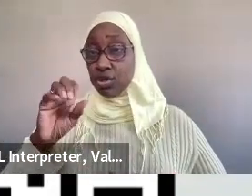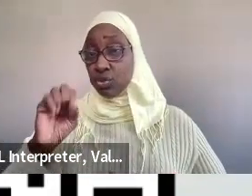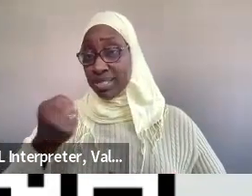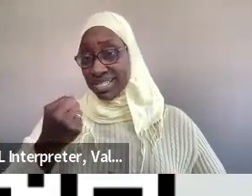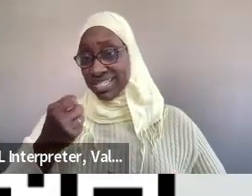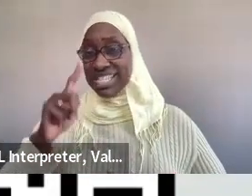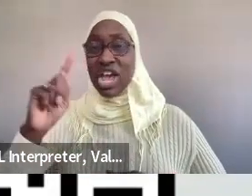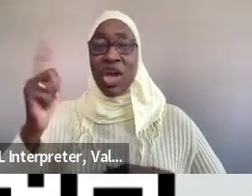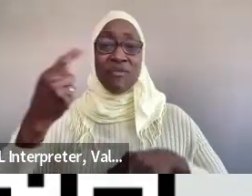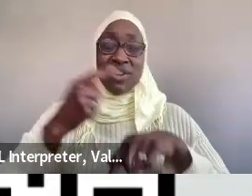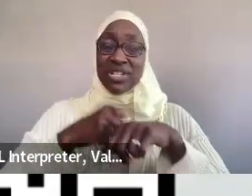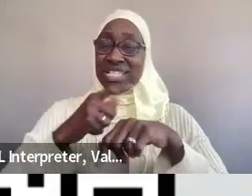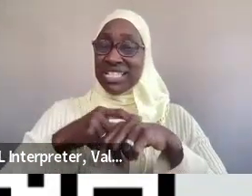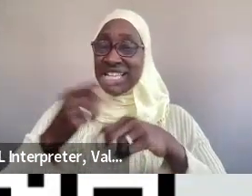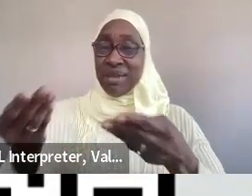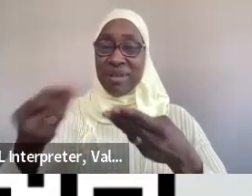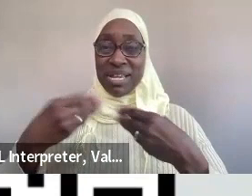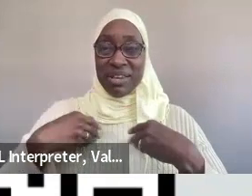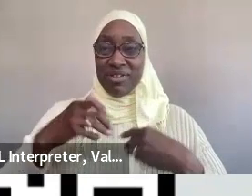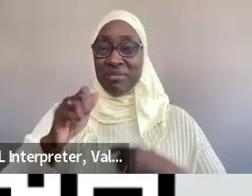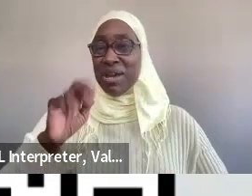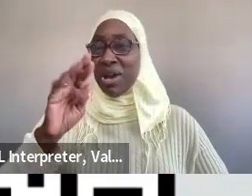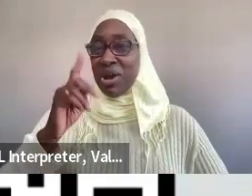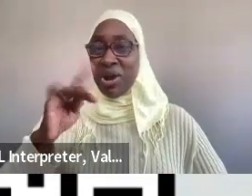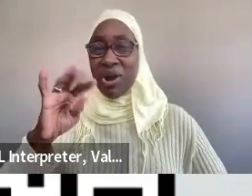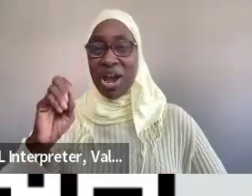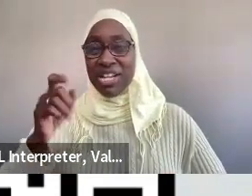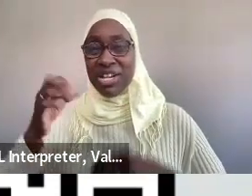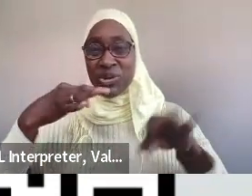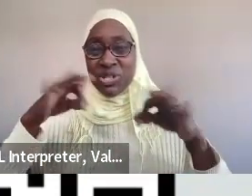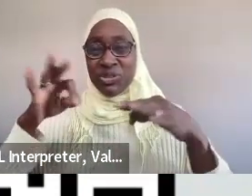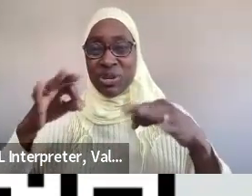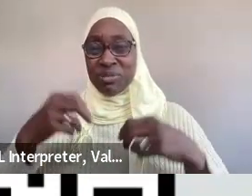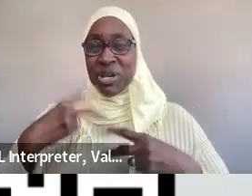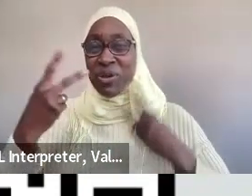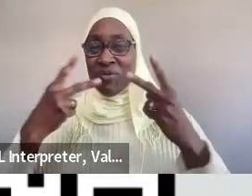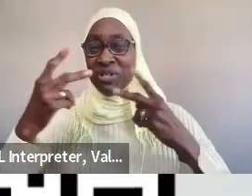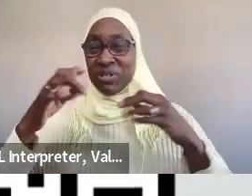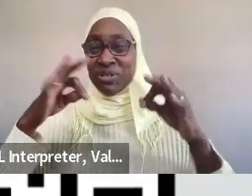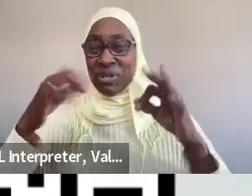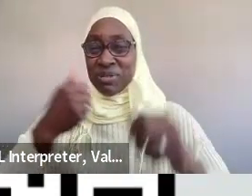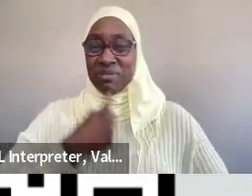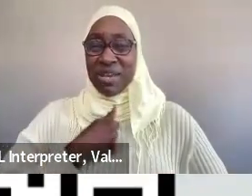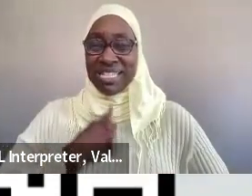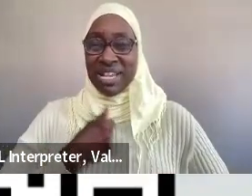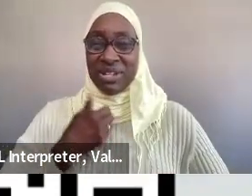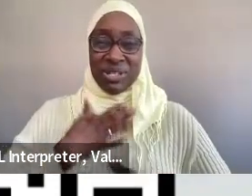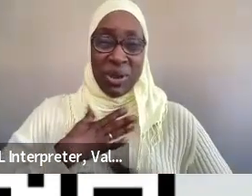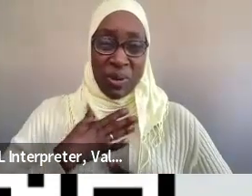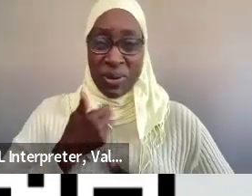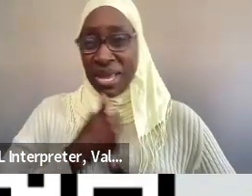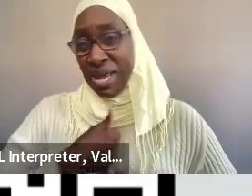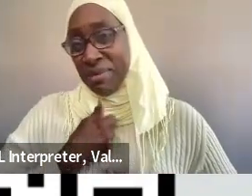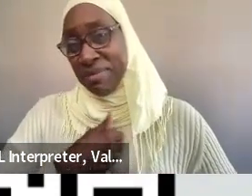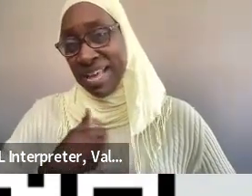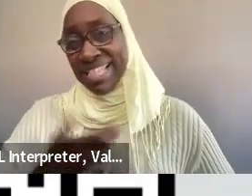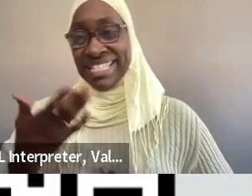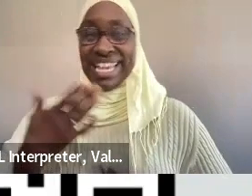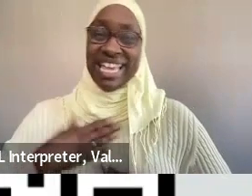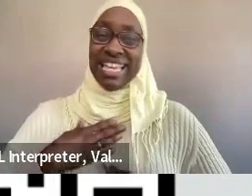time I'm giving my audio description to a visual description of myself, so just apologize if I'm a little